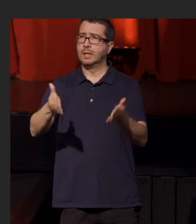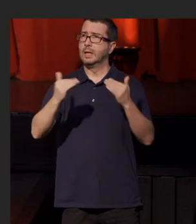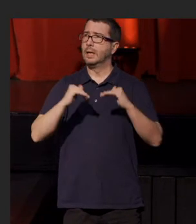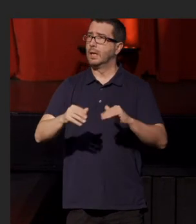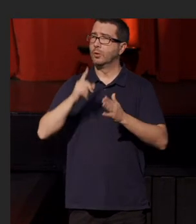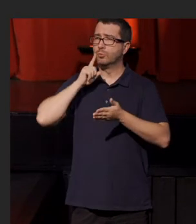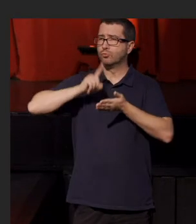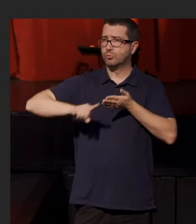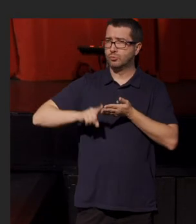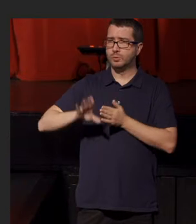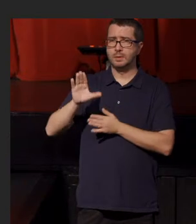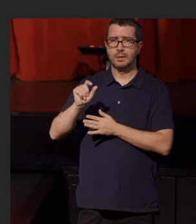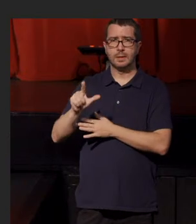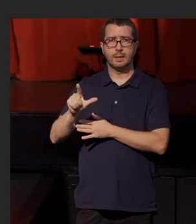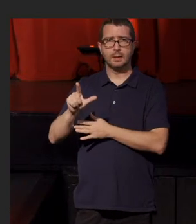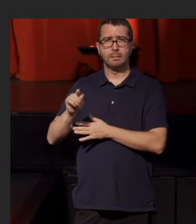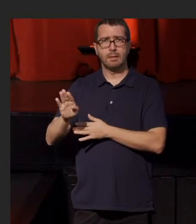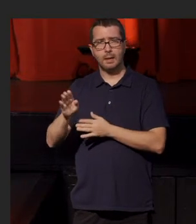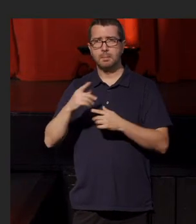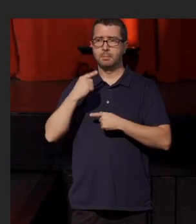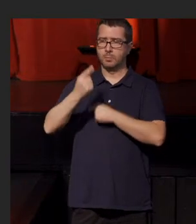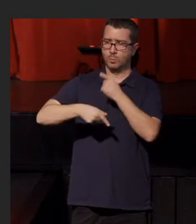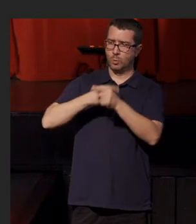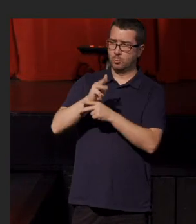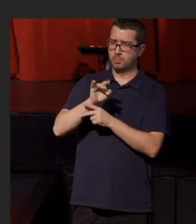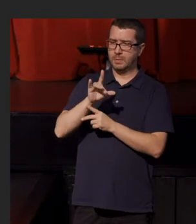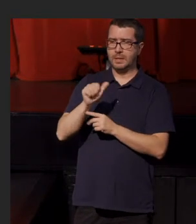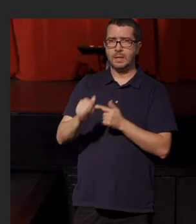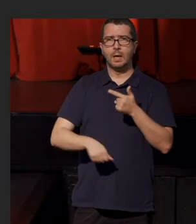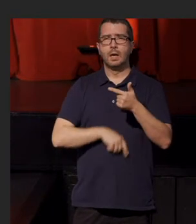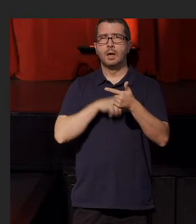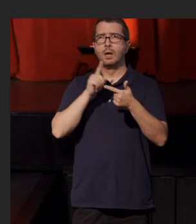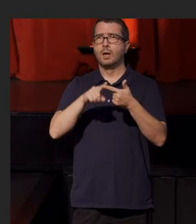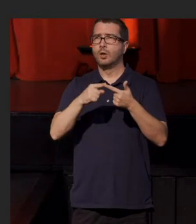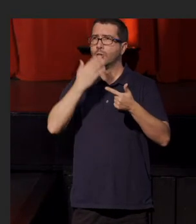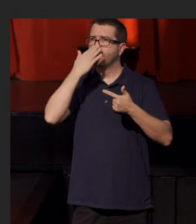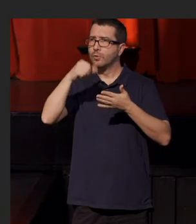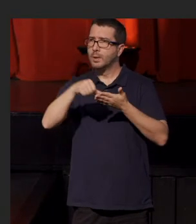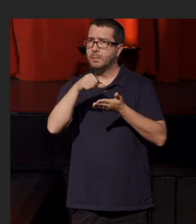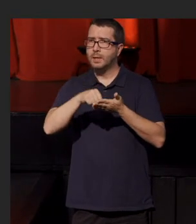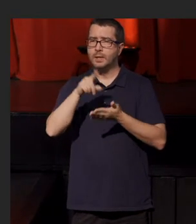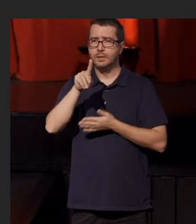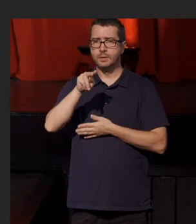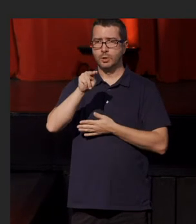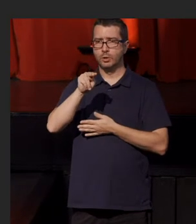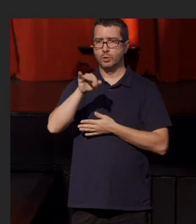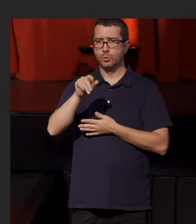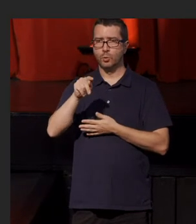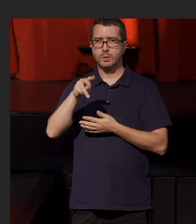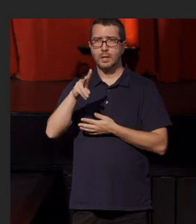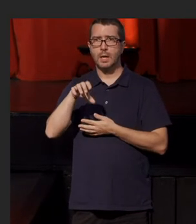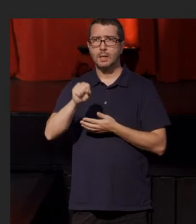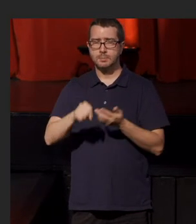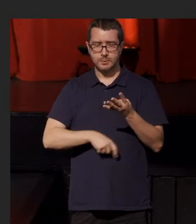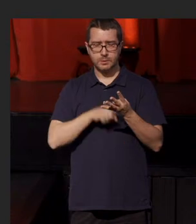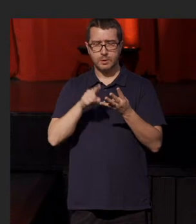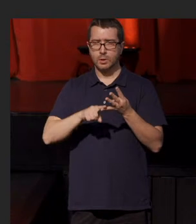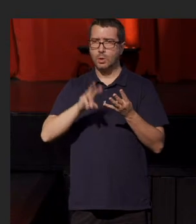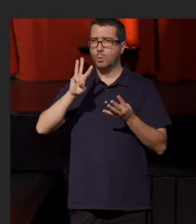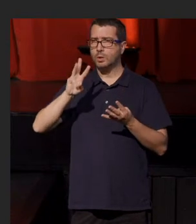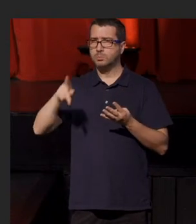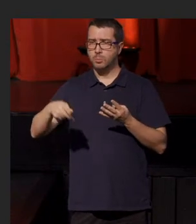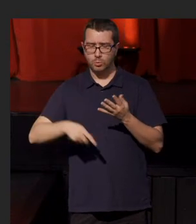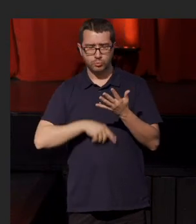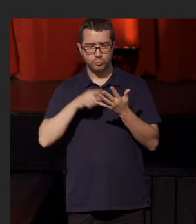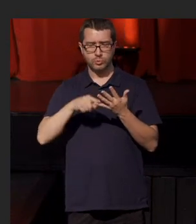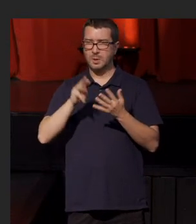Citizen Lab are routinely covered in global media, including making the front page of the New York Times, the Washington Post, and other media over the